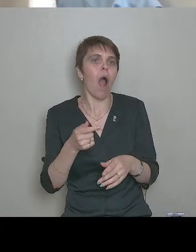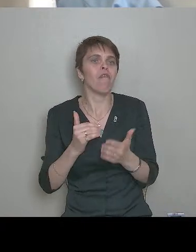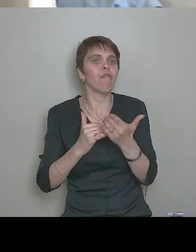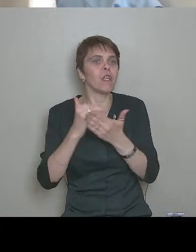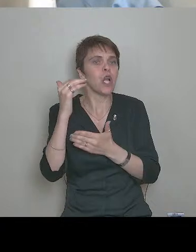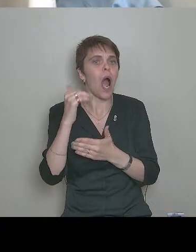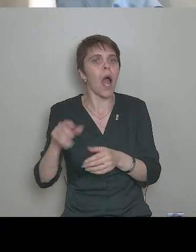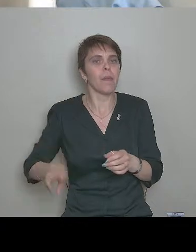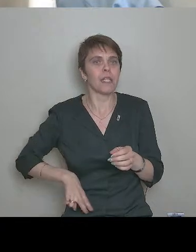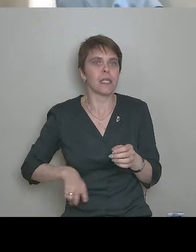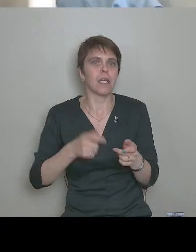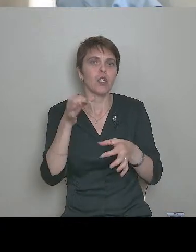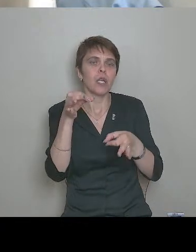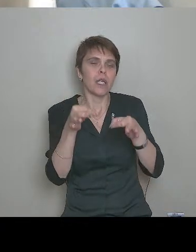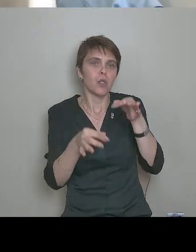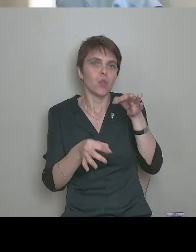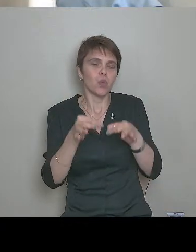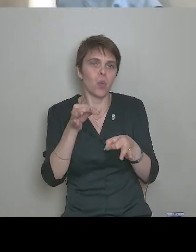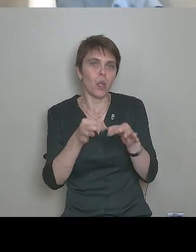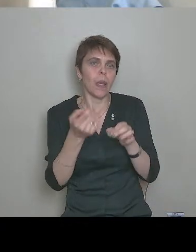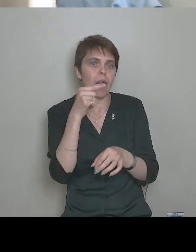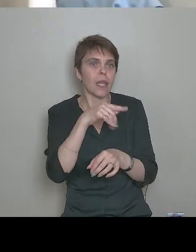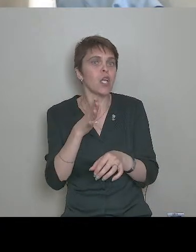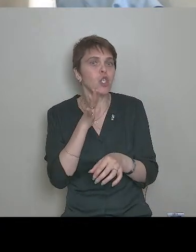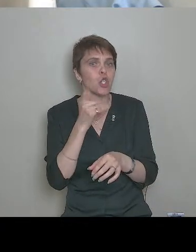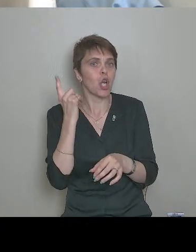High Administrative Court, the